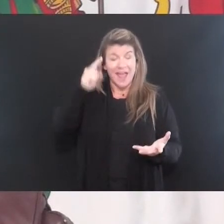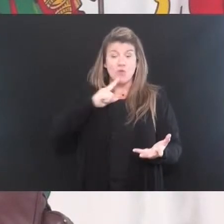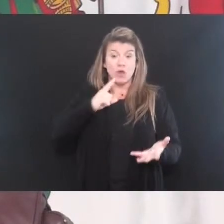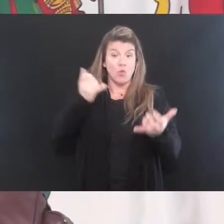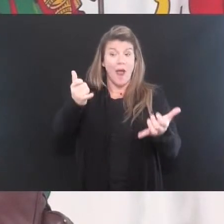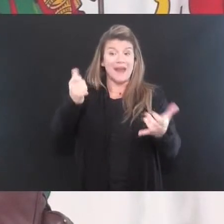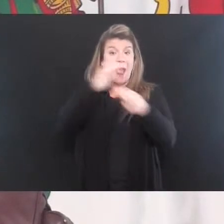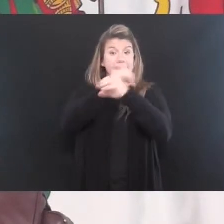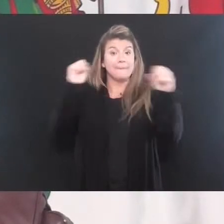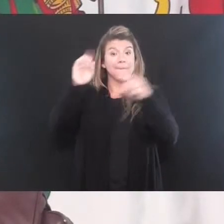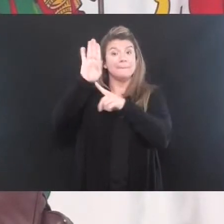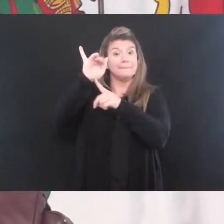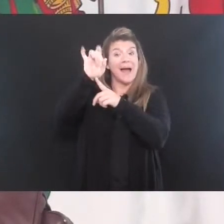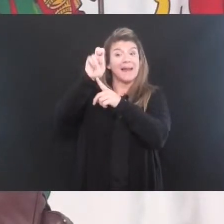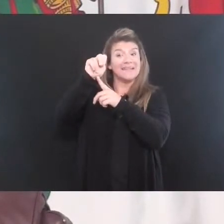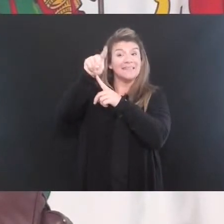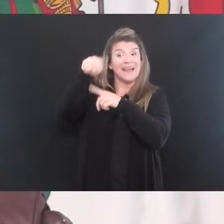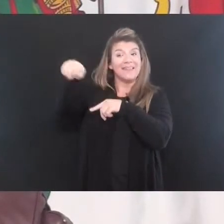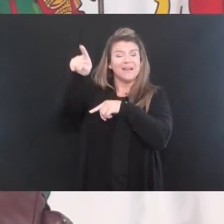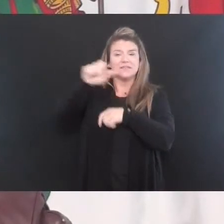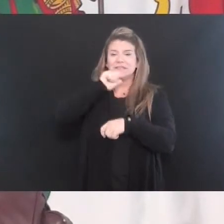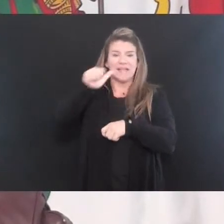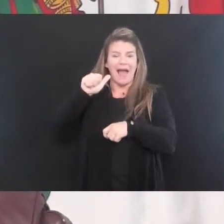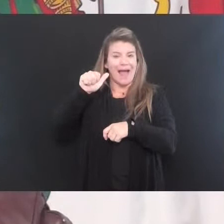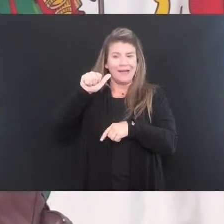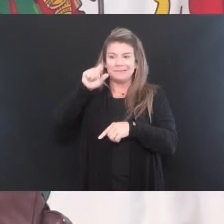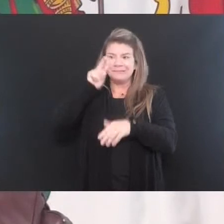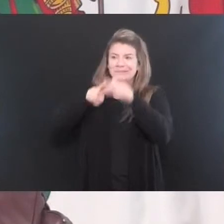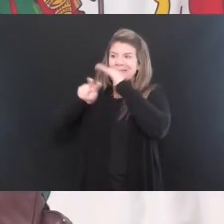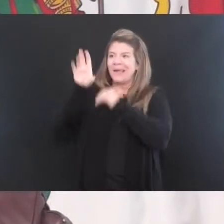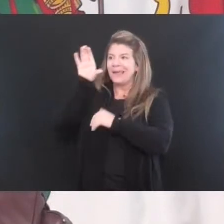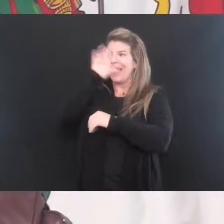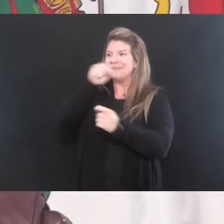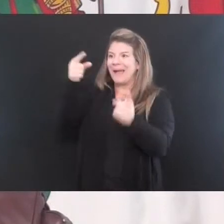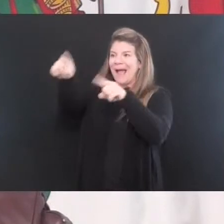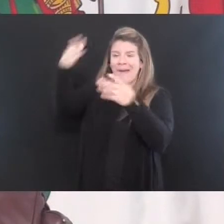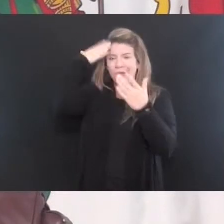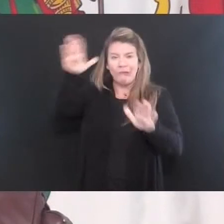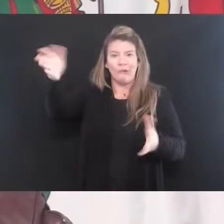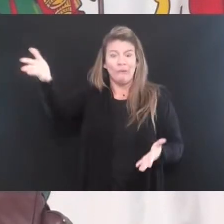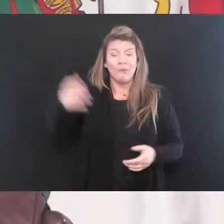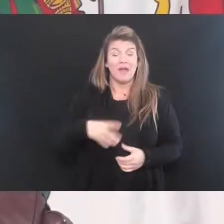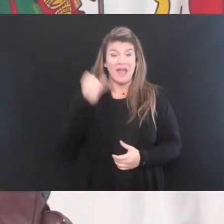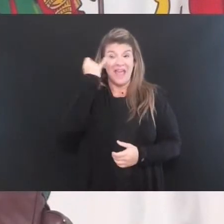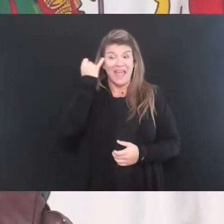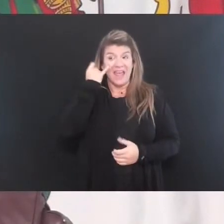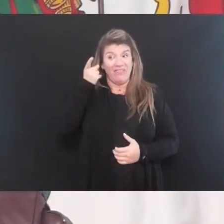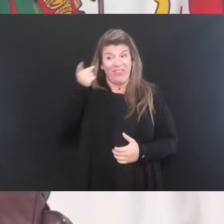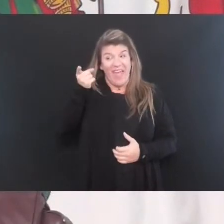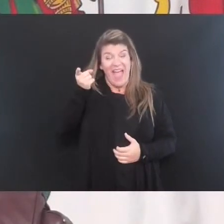Biden administration is so unpredictable. Right now, if they start moving,